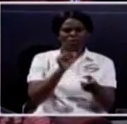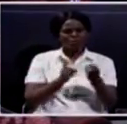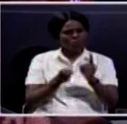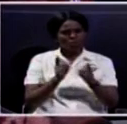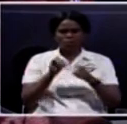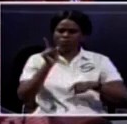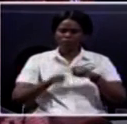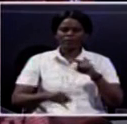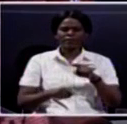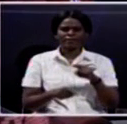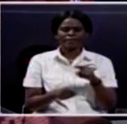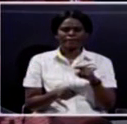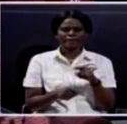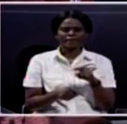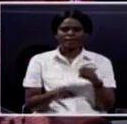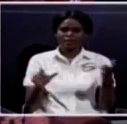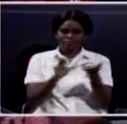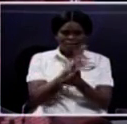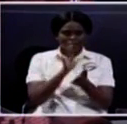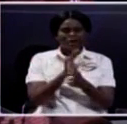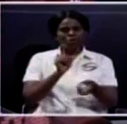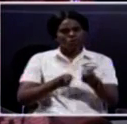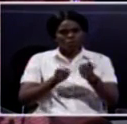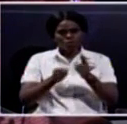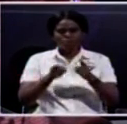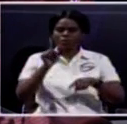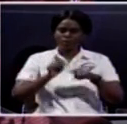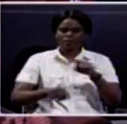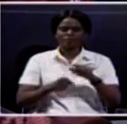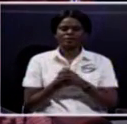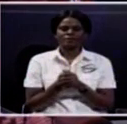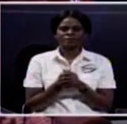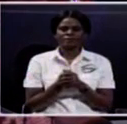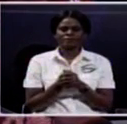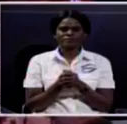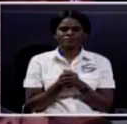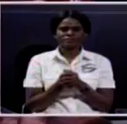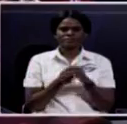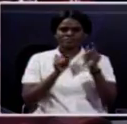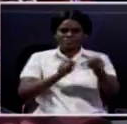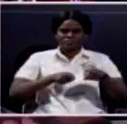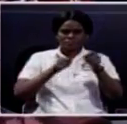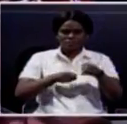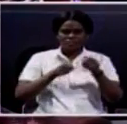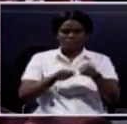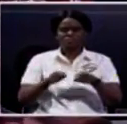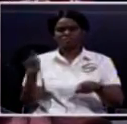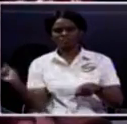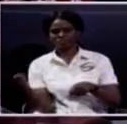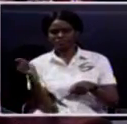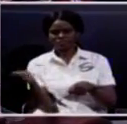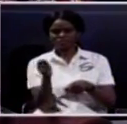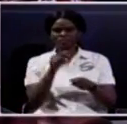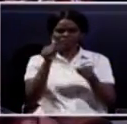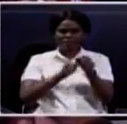And No, the reams of paper don't work. They are put to good use. But in And the terms hoes, of, the but in slashers, terms of hoes, which come in every year